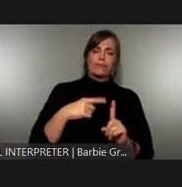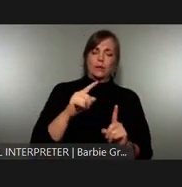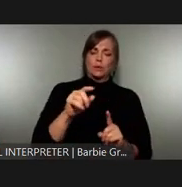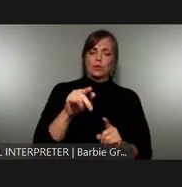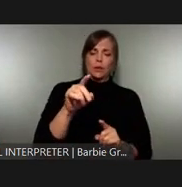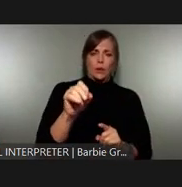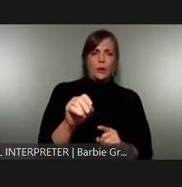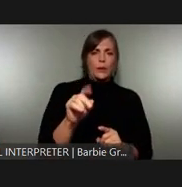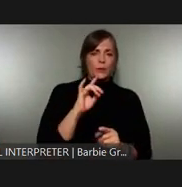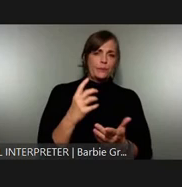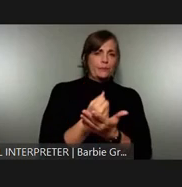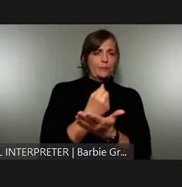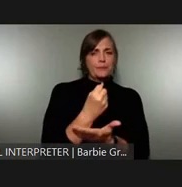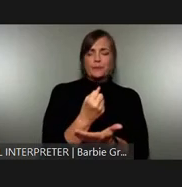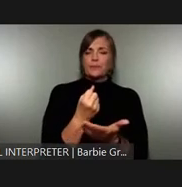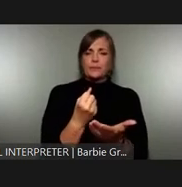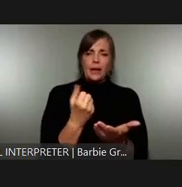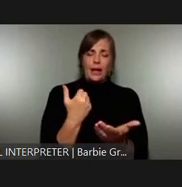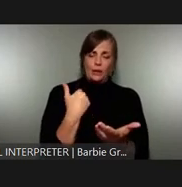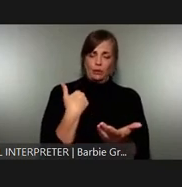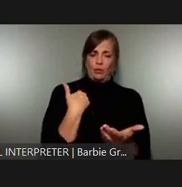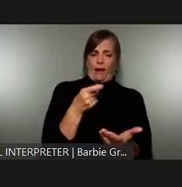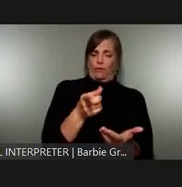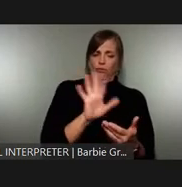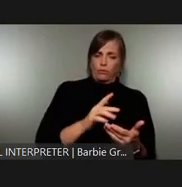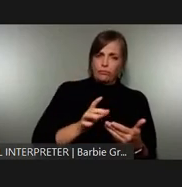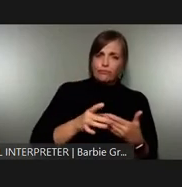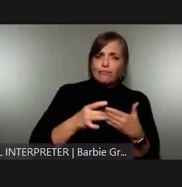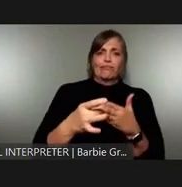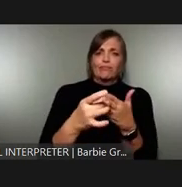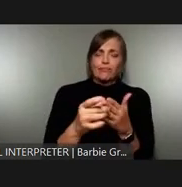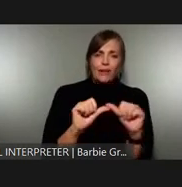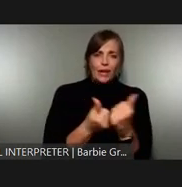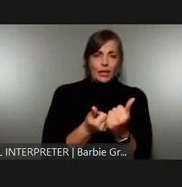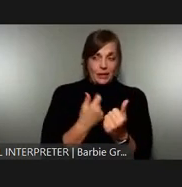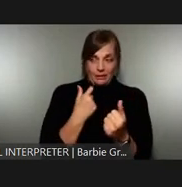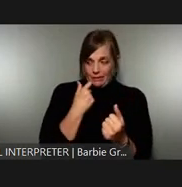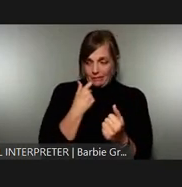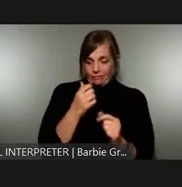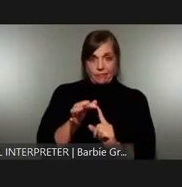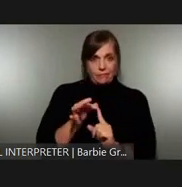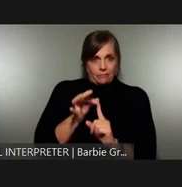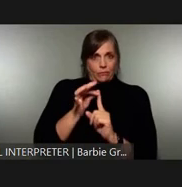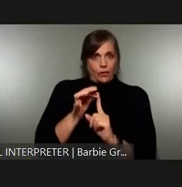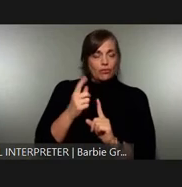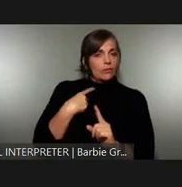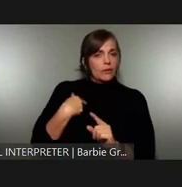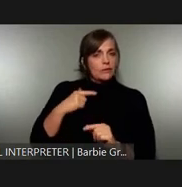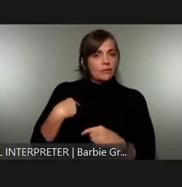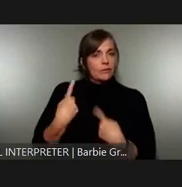able to have you at the helm of the agency, particularly through the challenges of the course of the past